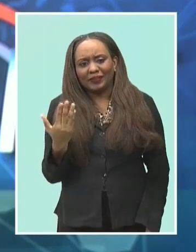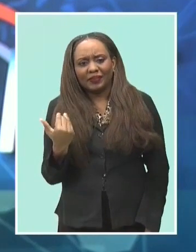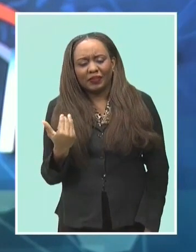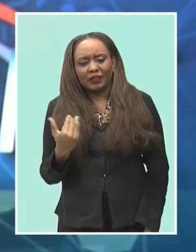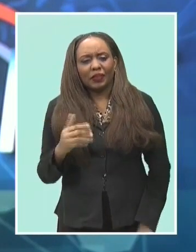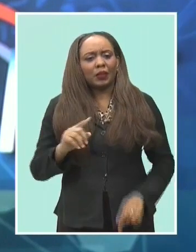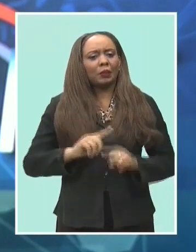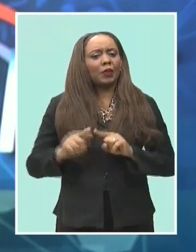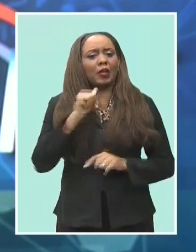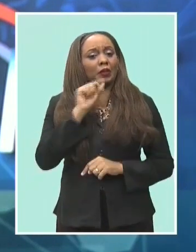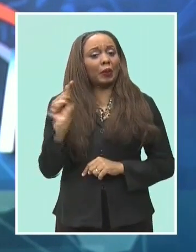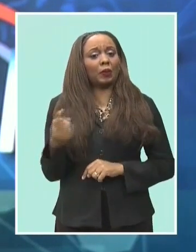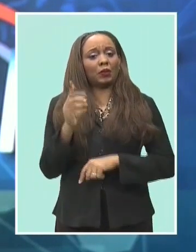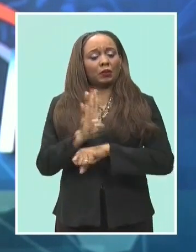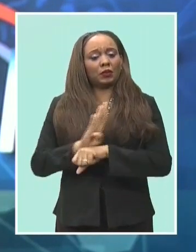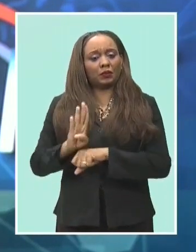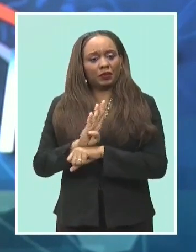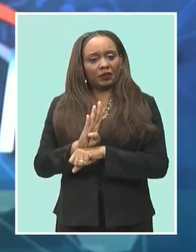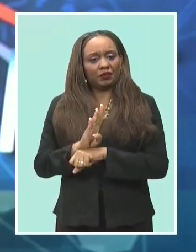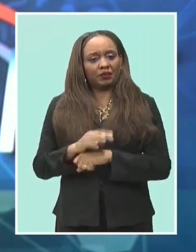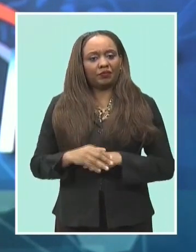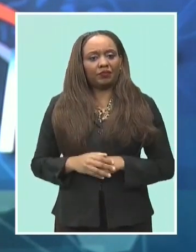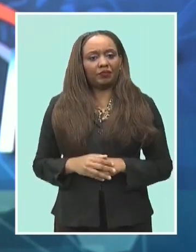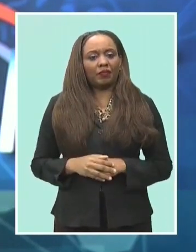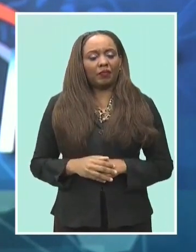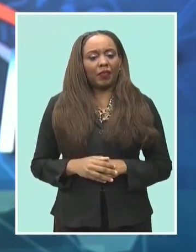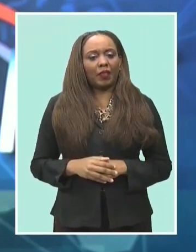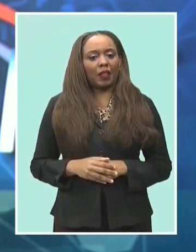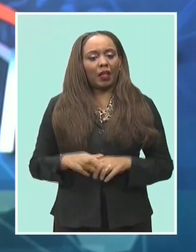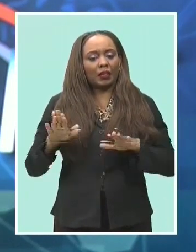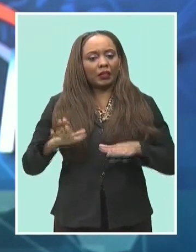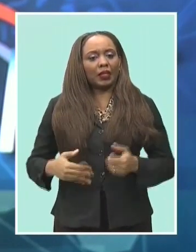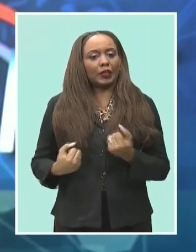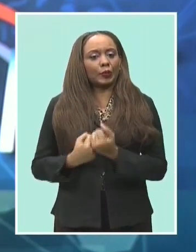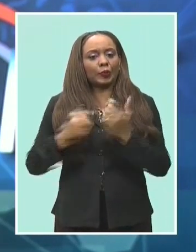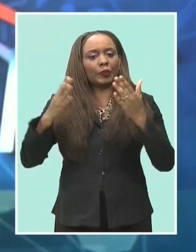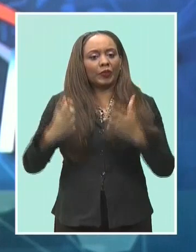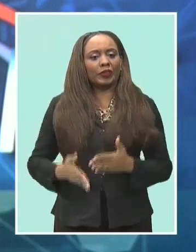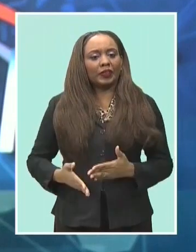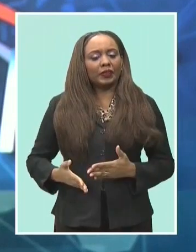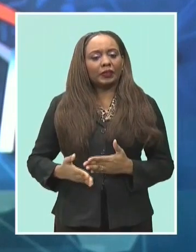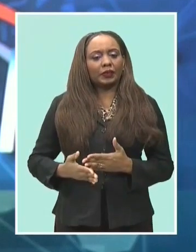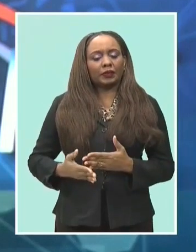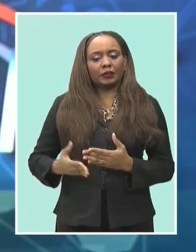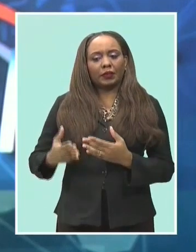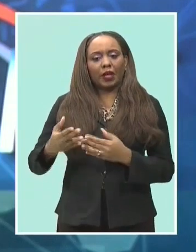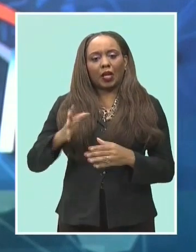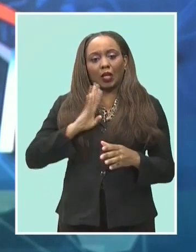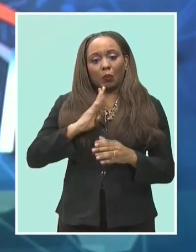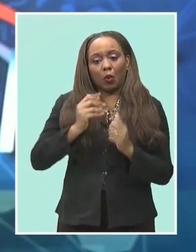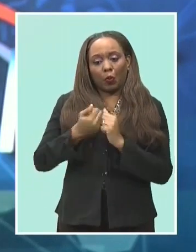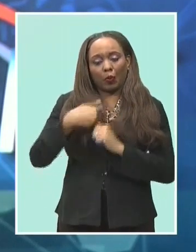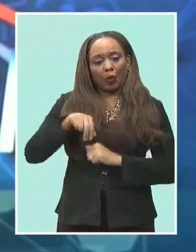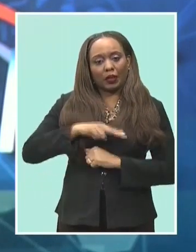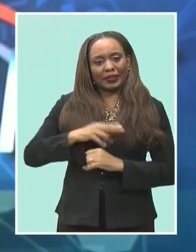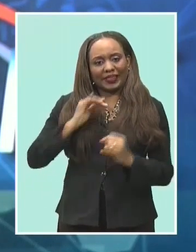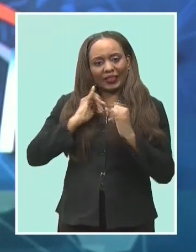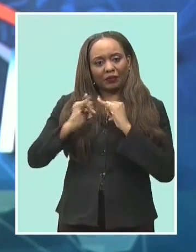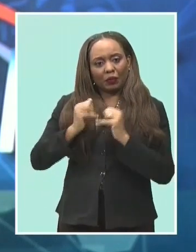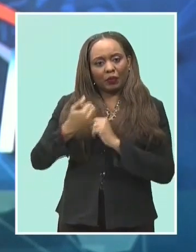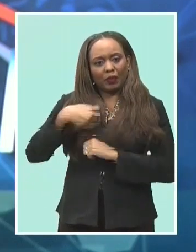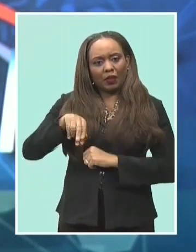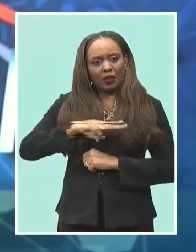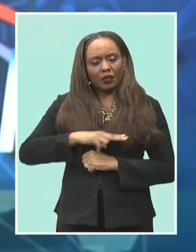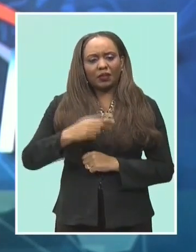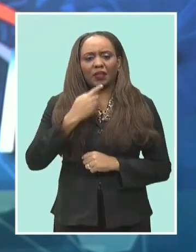region. That's according to child advocate Faith Marshall-Harris, who made the point during a recent interview with the CBC News. Barbados